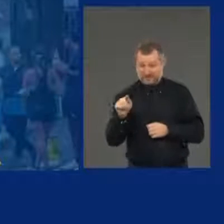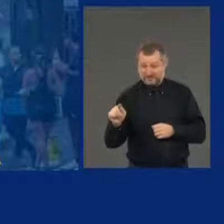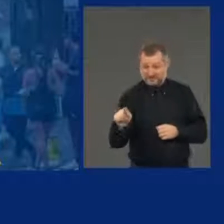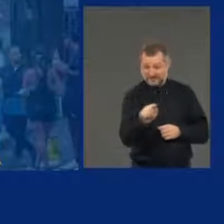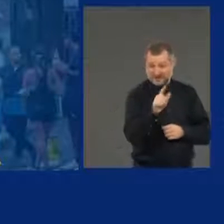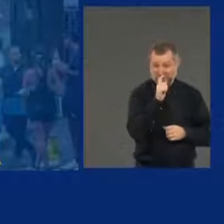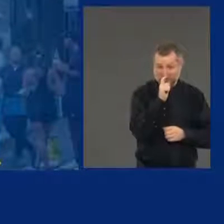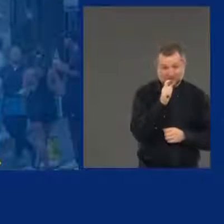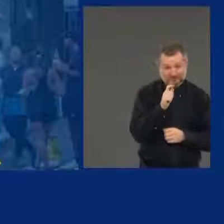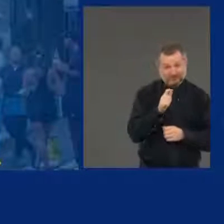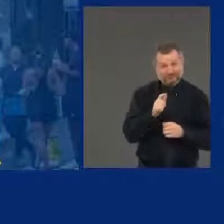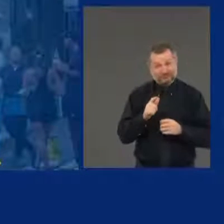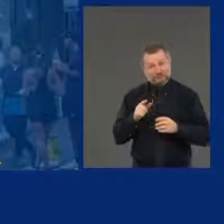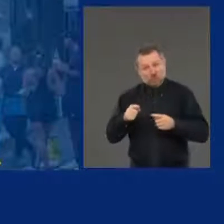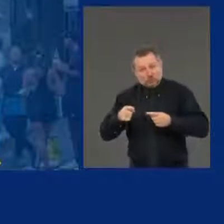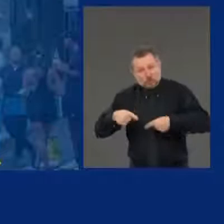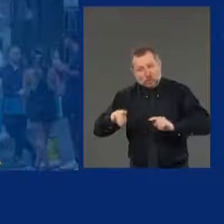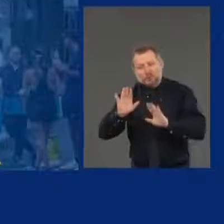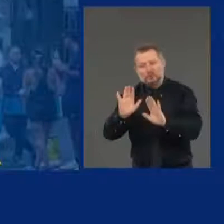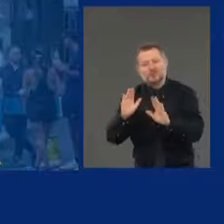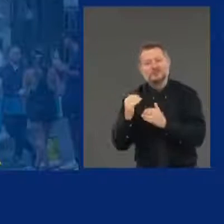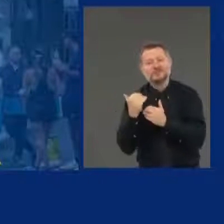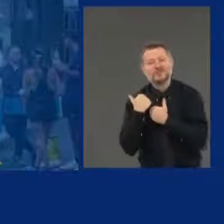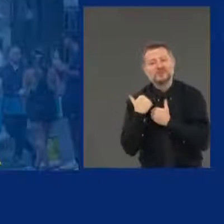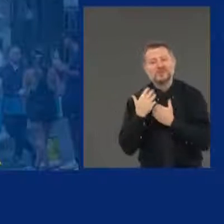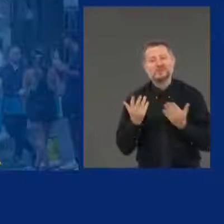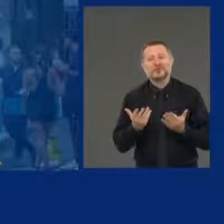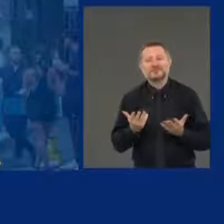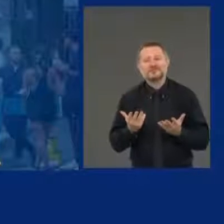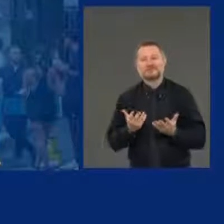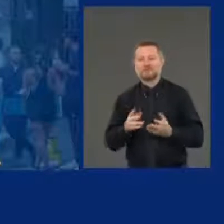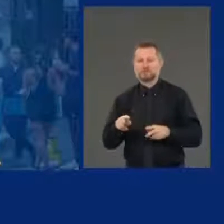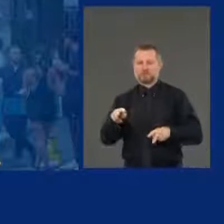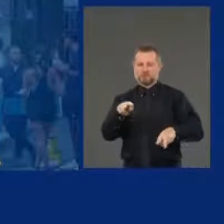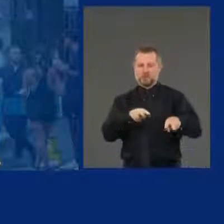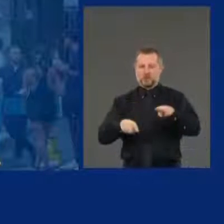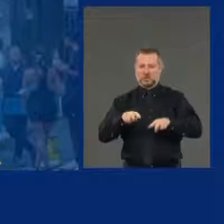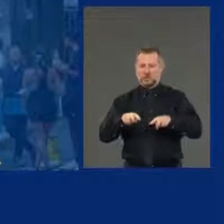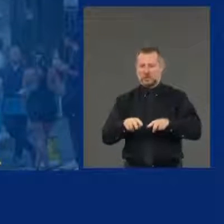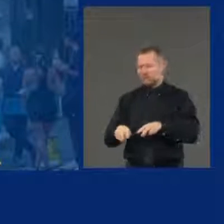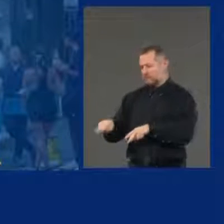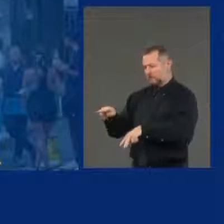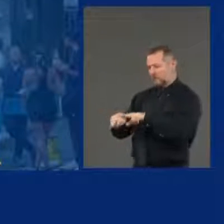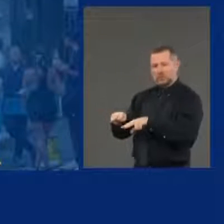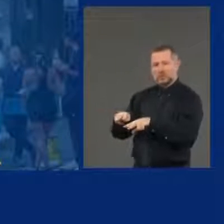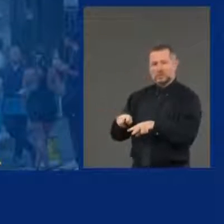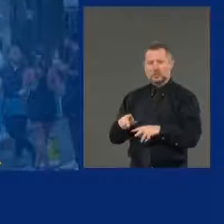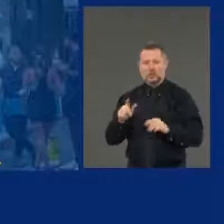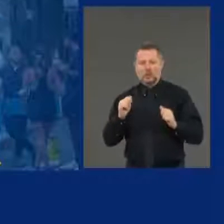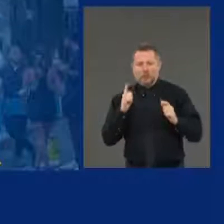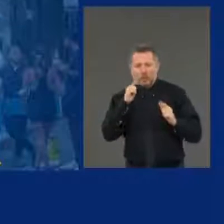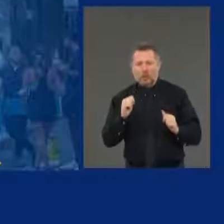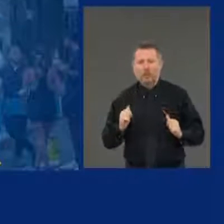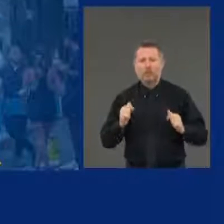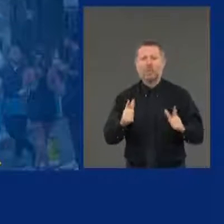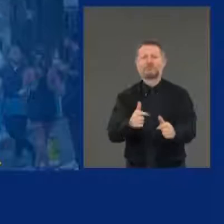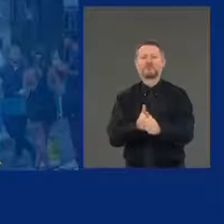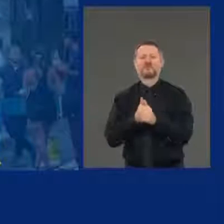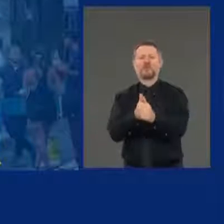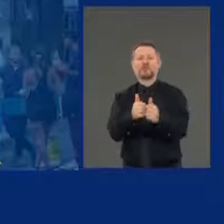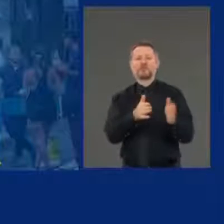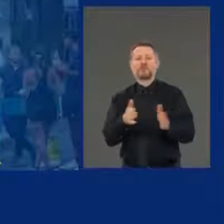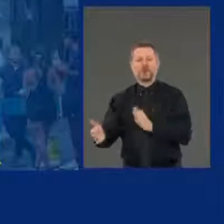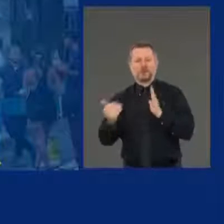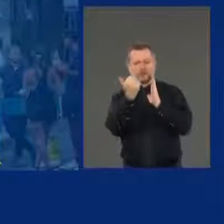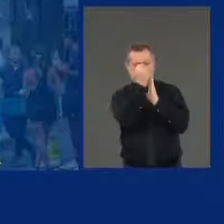you are responsible for monitoring the compliance with the reopening plan. That is the